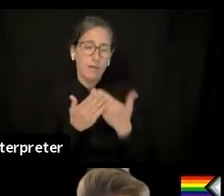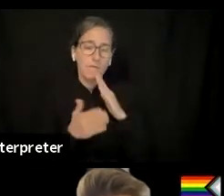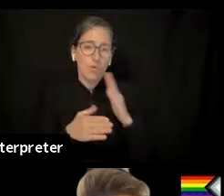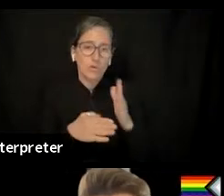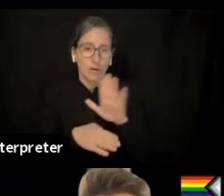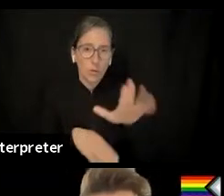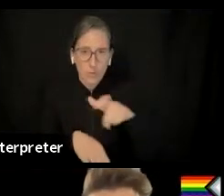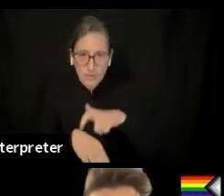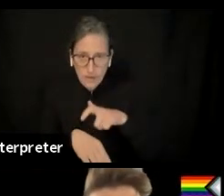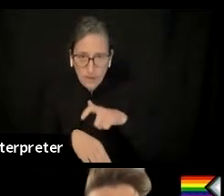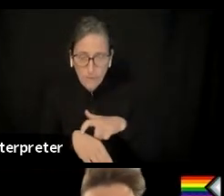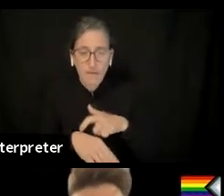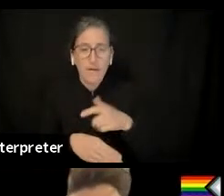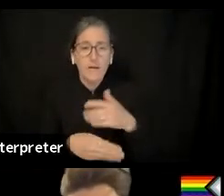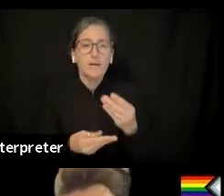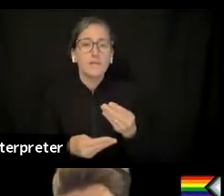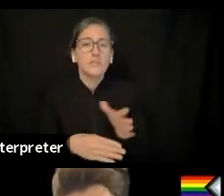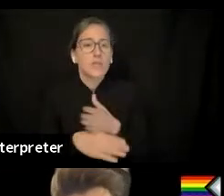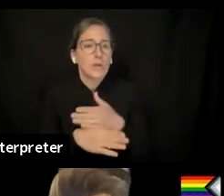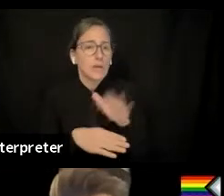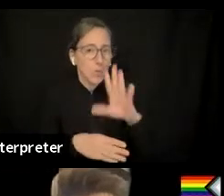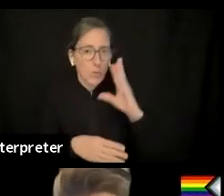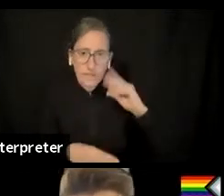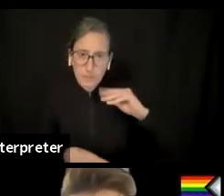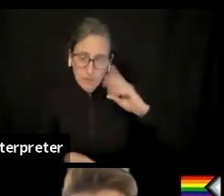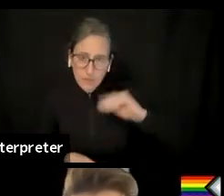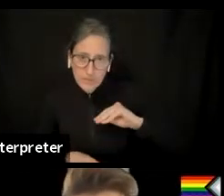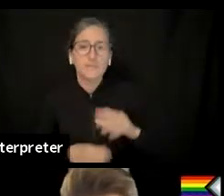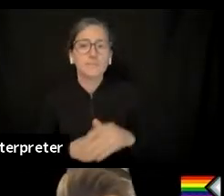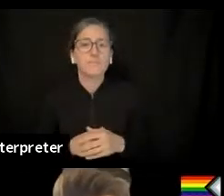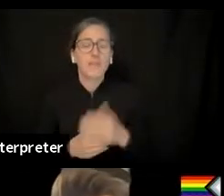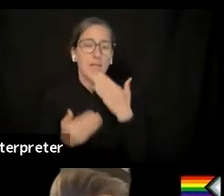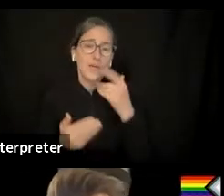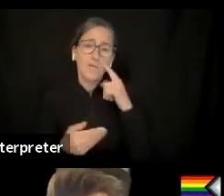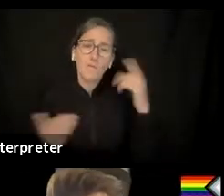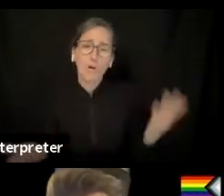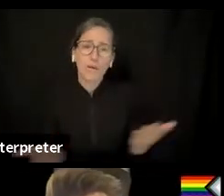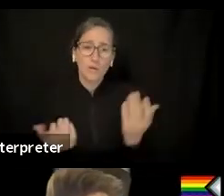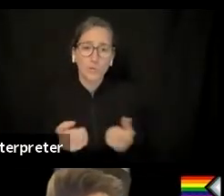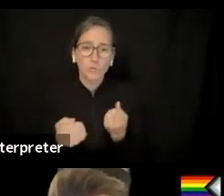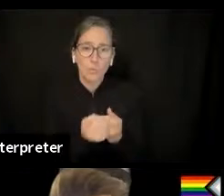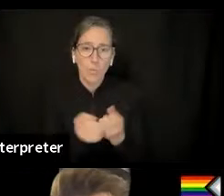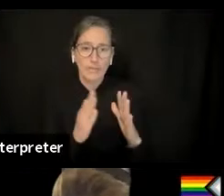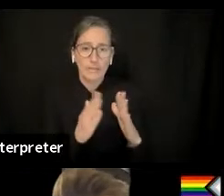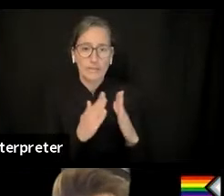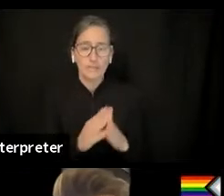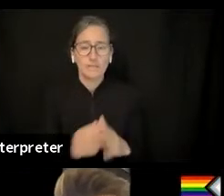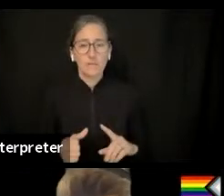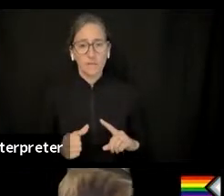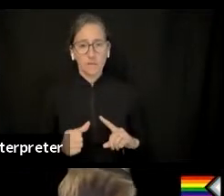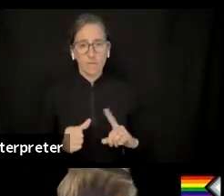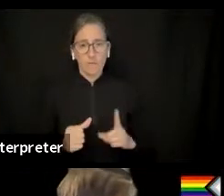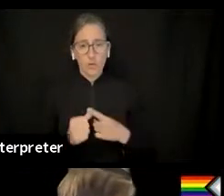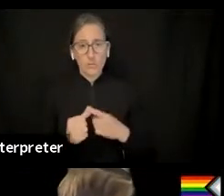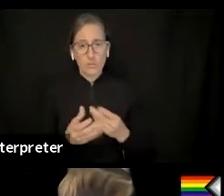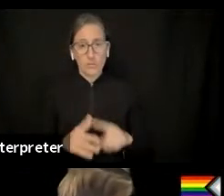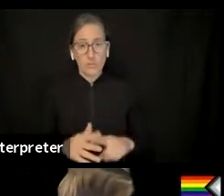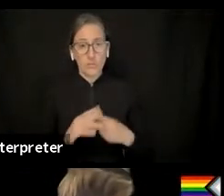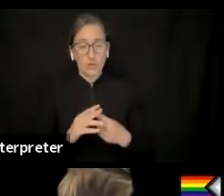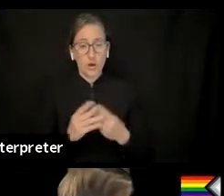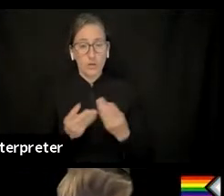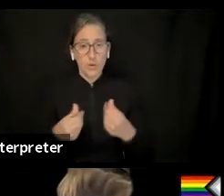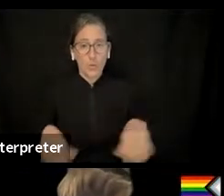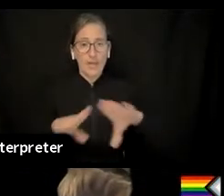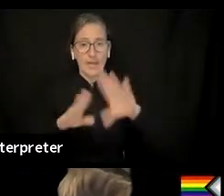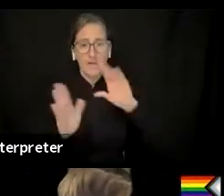and your story, and thank you for caring about our city. I wanted to start with a land acknowledgement. In future meetings, should you decide